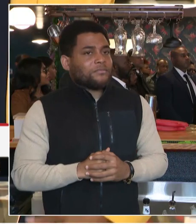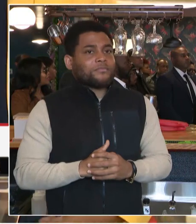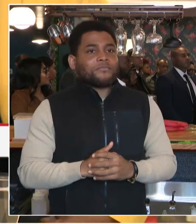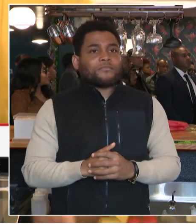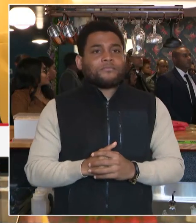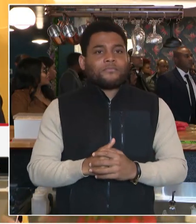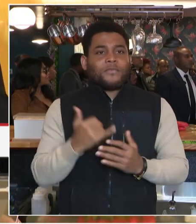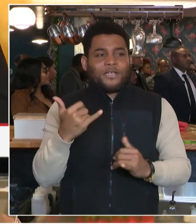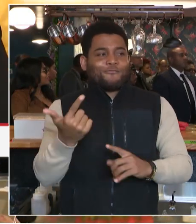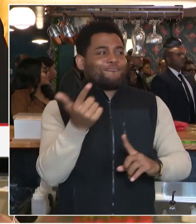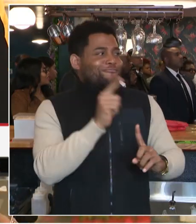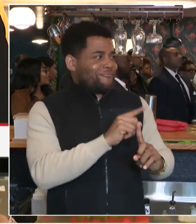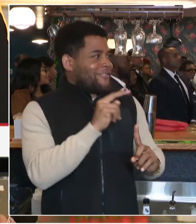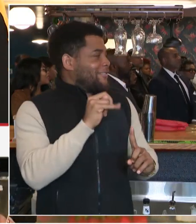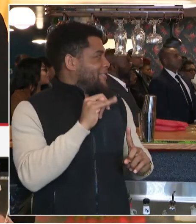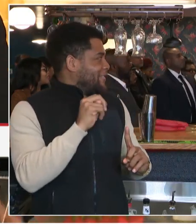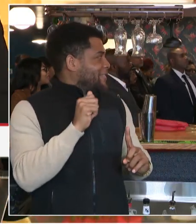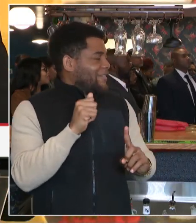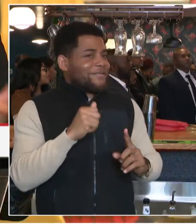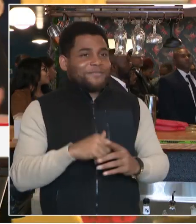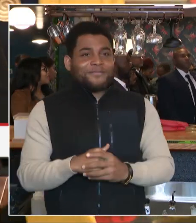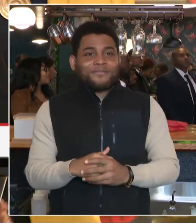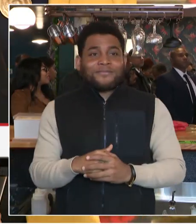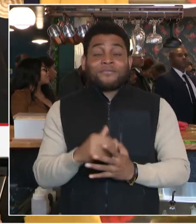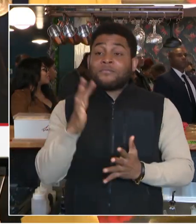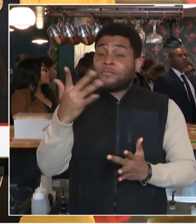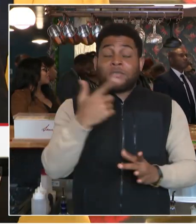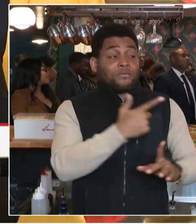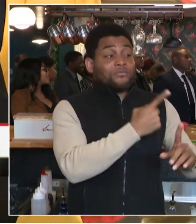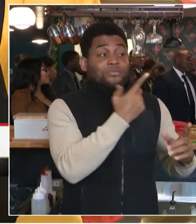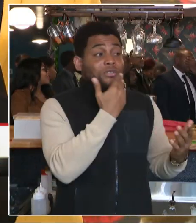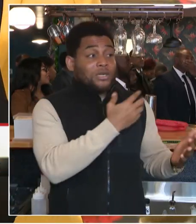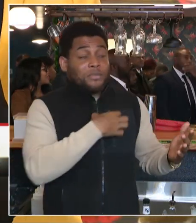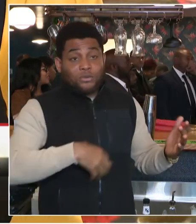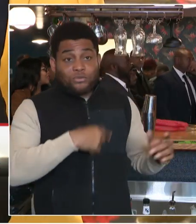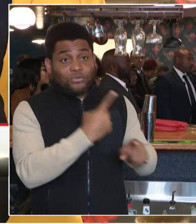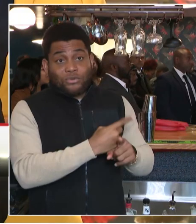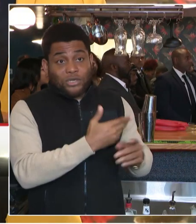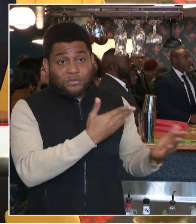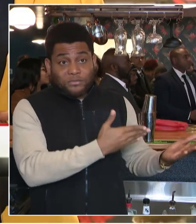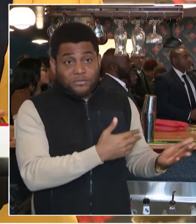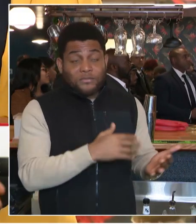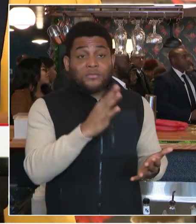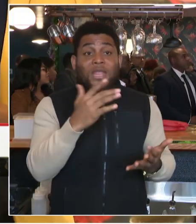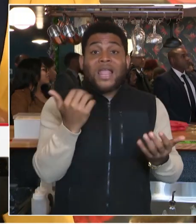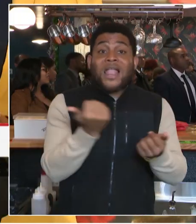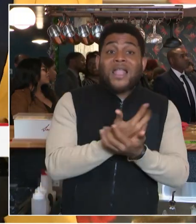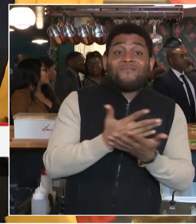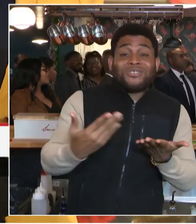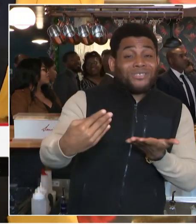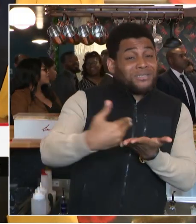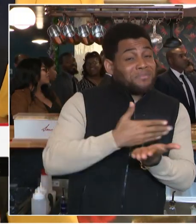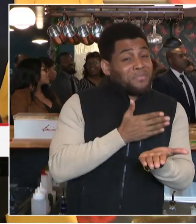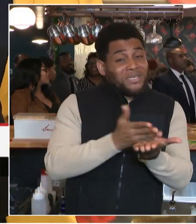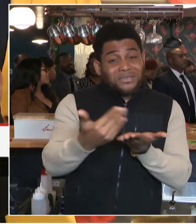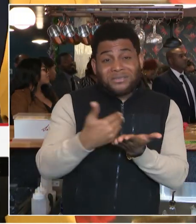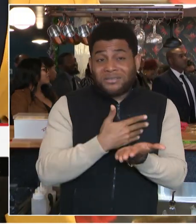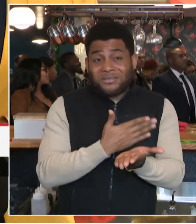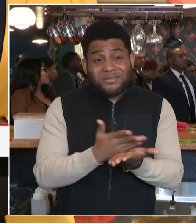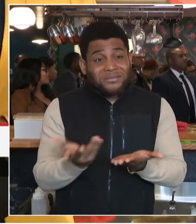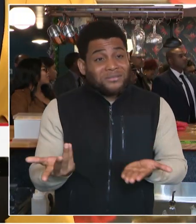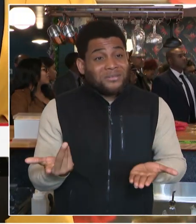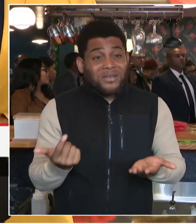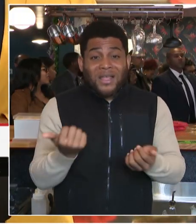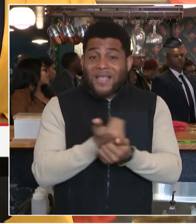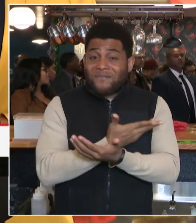I mean, the mayor said it. You know, everything's quite transparent and open book. GSA on their website has